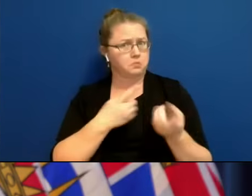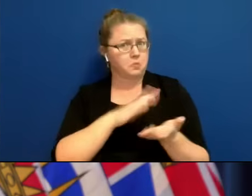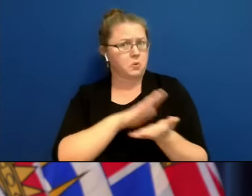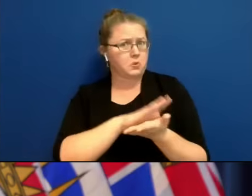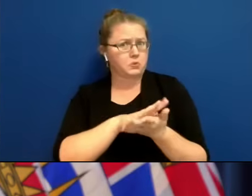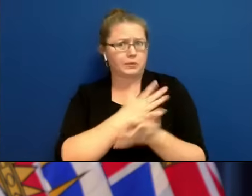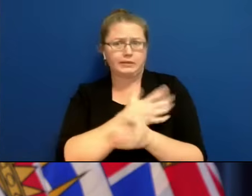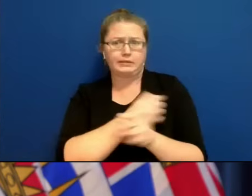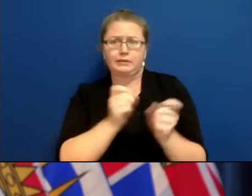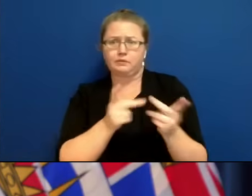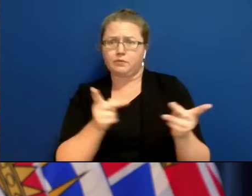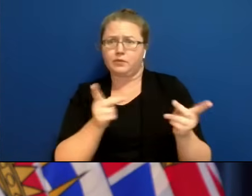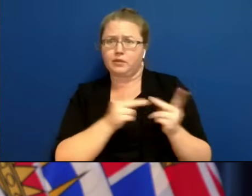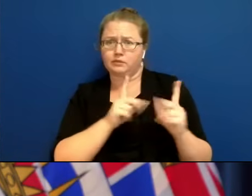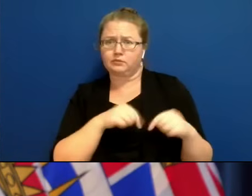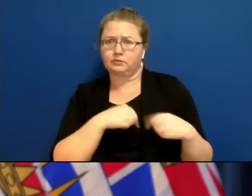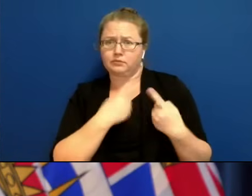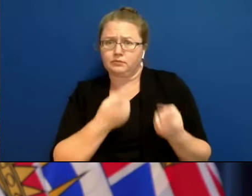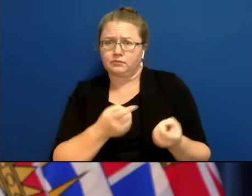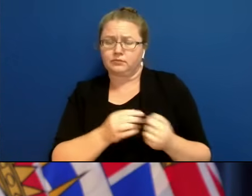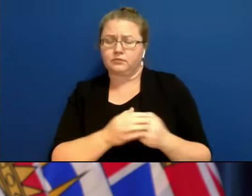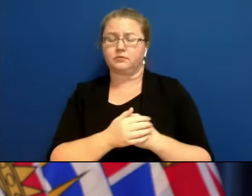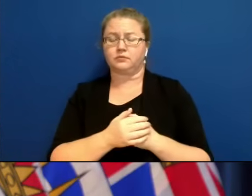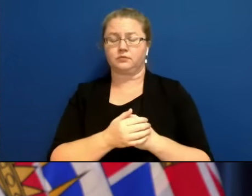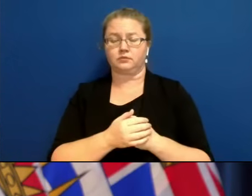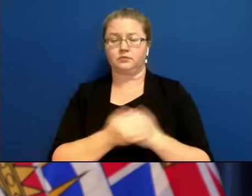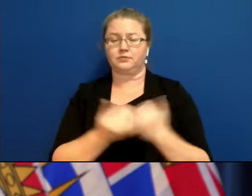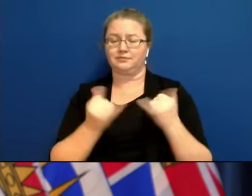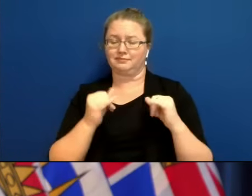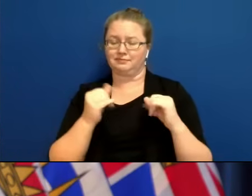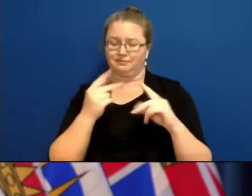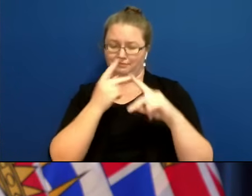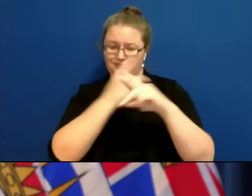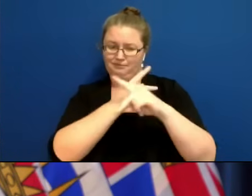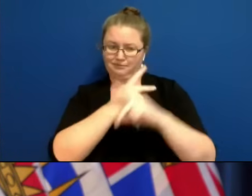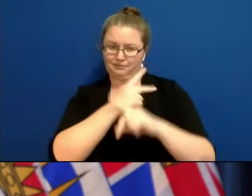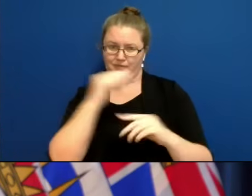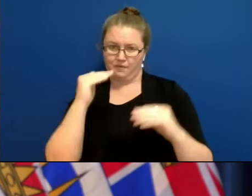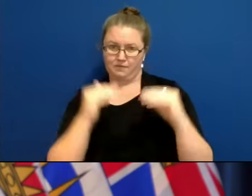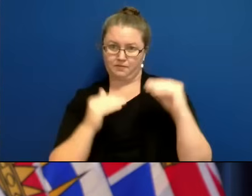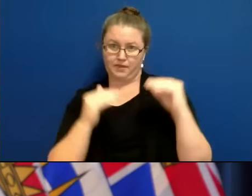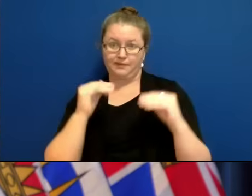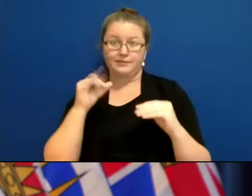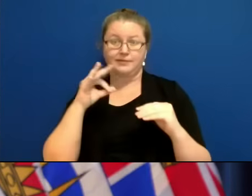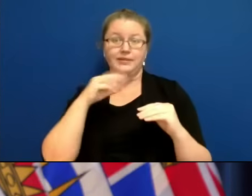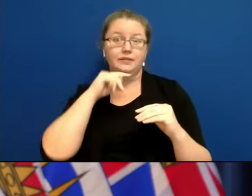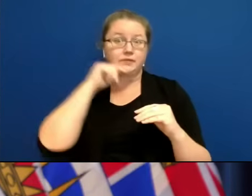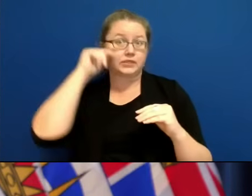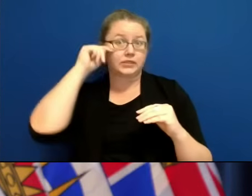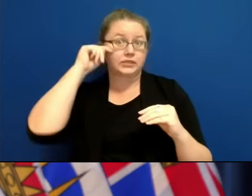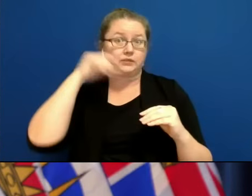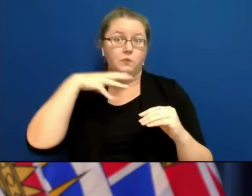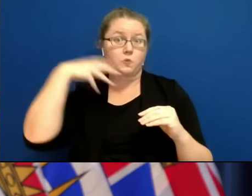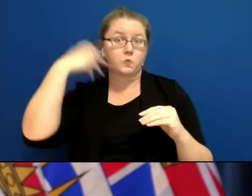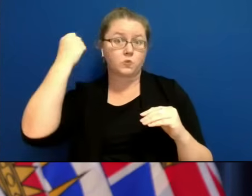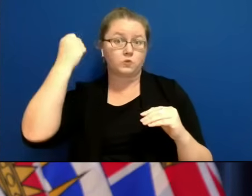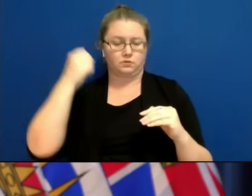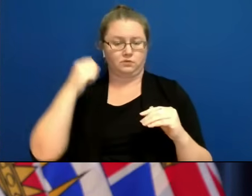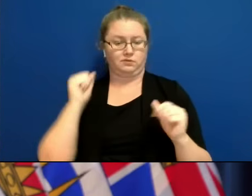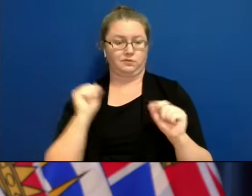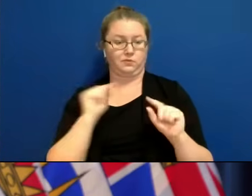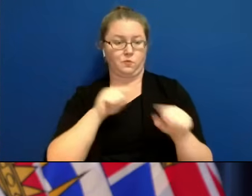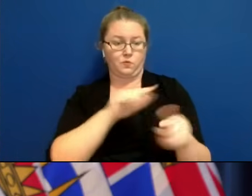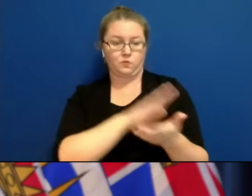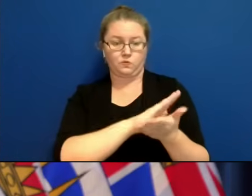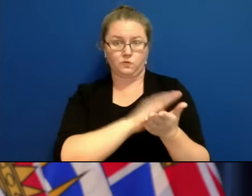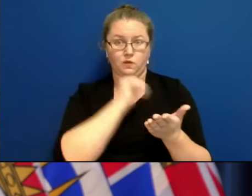so we always have that balance of, particularly for older children, if they're not in school, are they congregating somewhere else, and